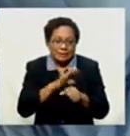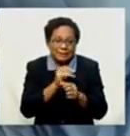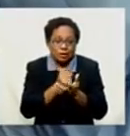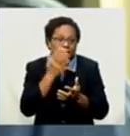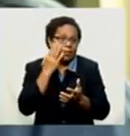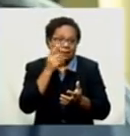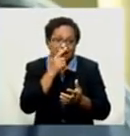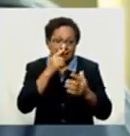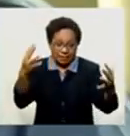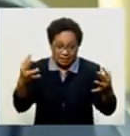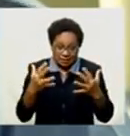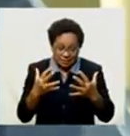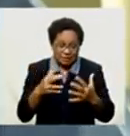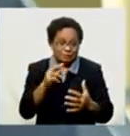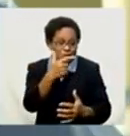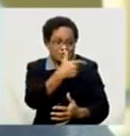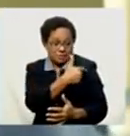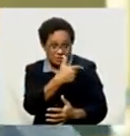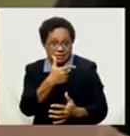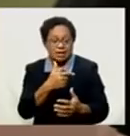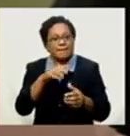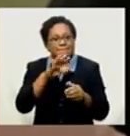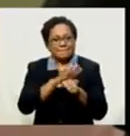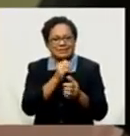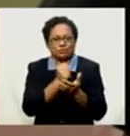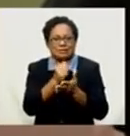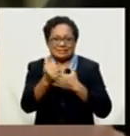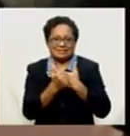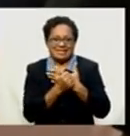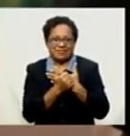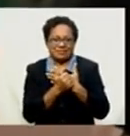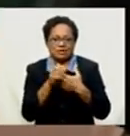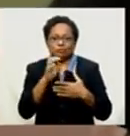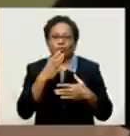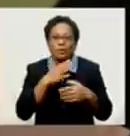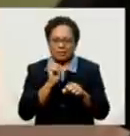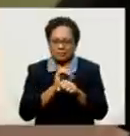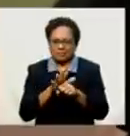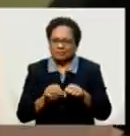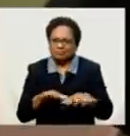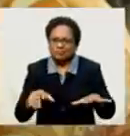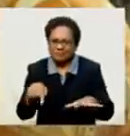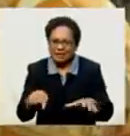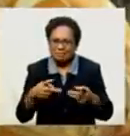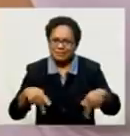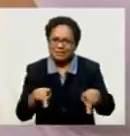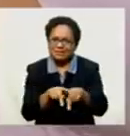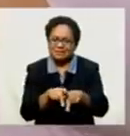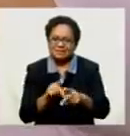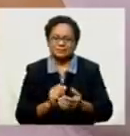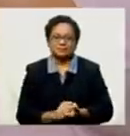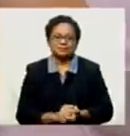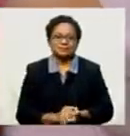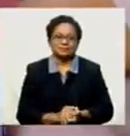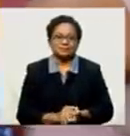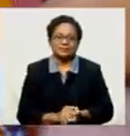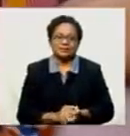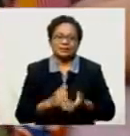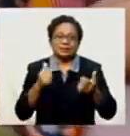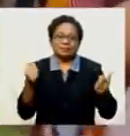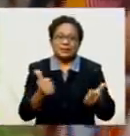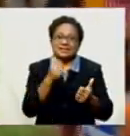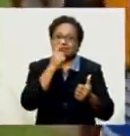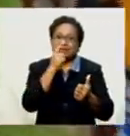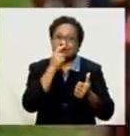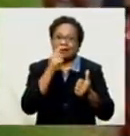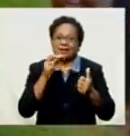that any vaccine drive is going to be a COVID-safe space as well. Many Fijians who turned up to